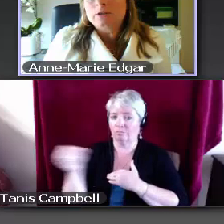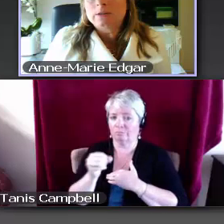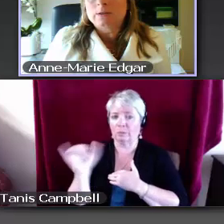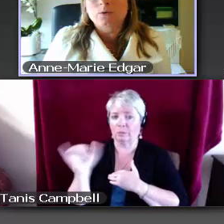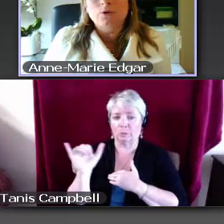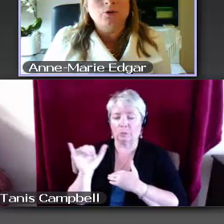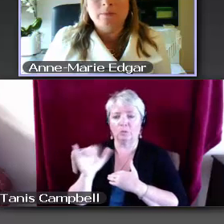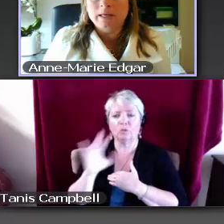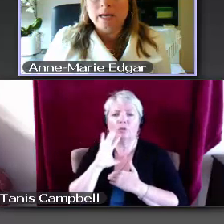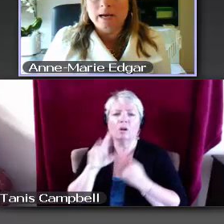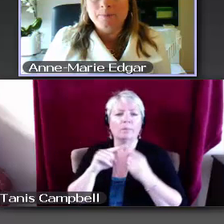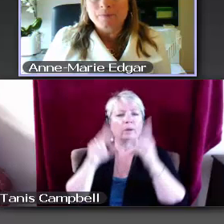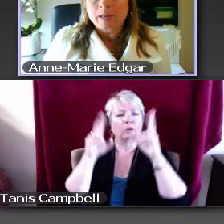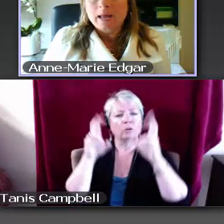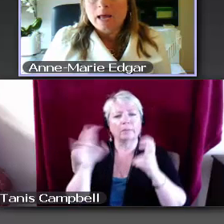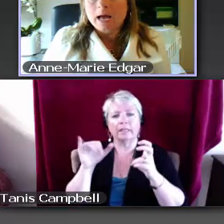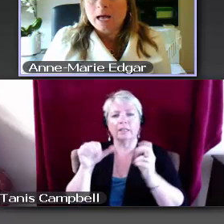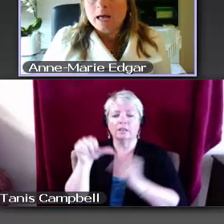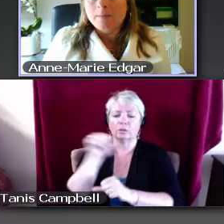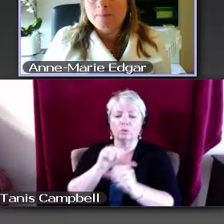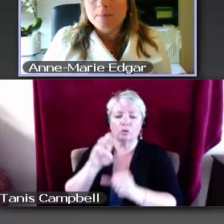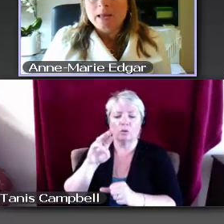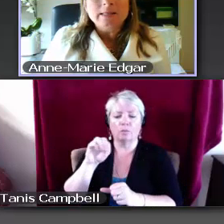topics such as social media,